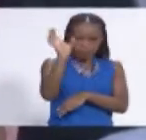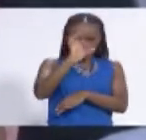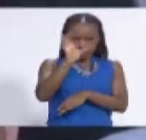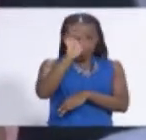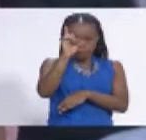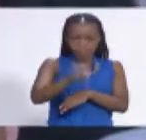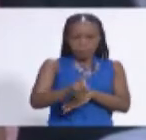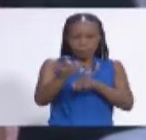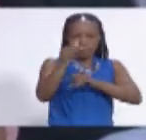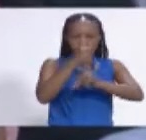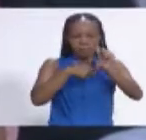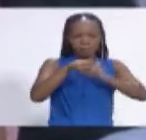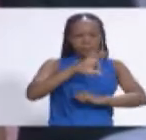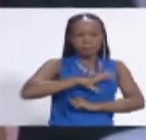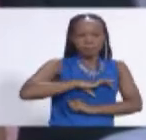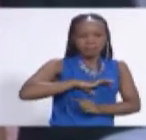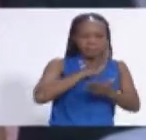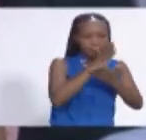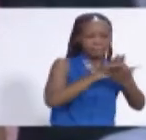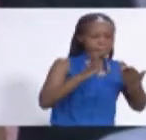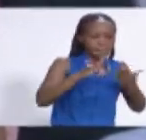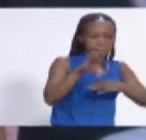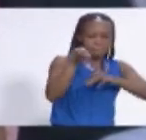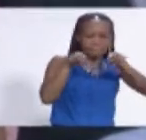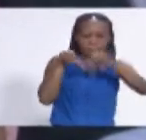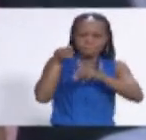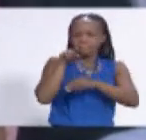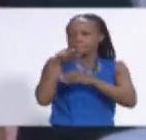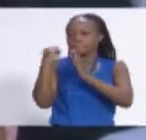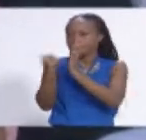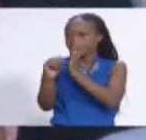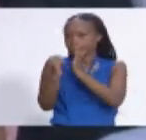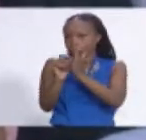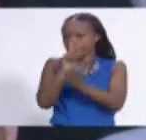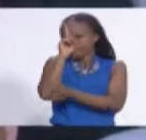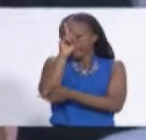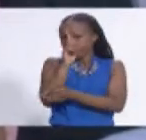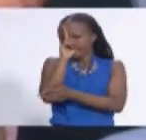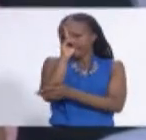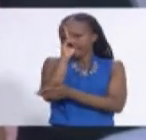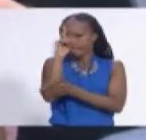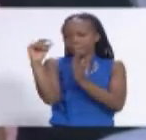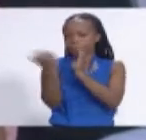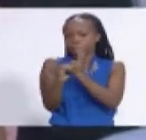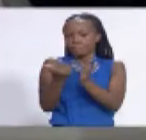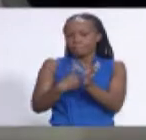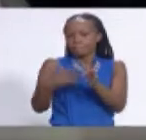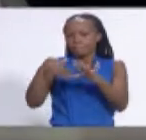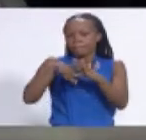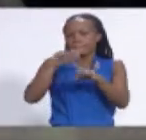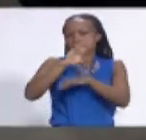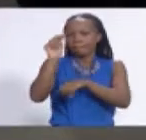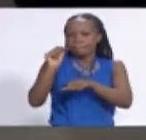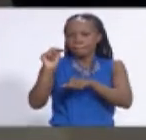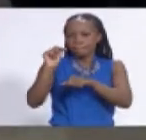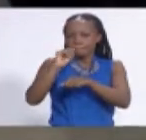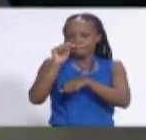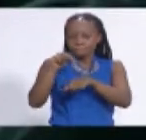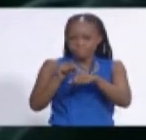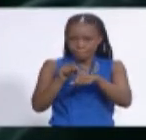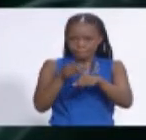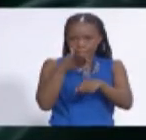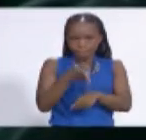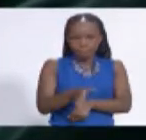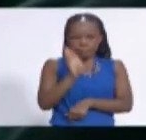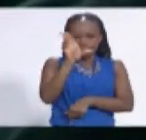we manage this tragedy and serious problem we have in the nation. To date, there is no vaccine